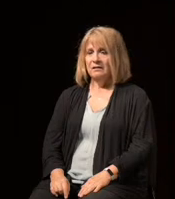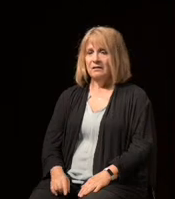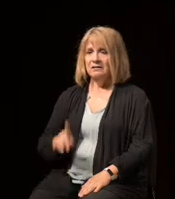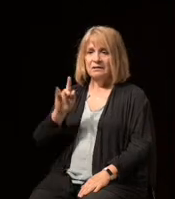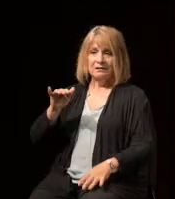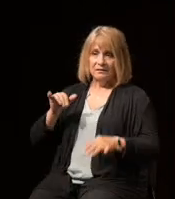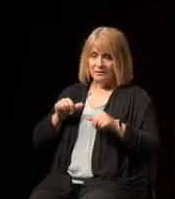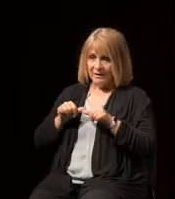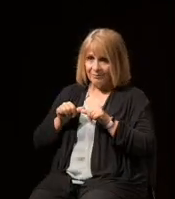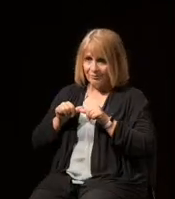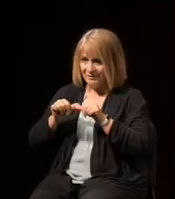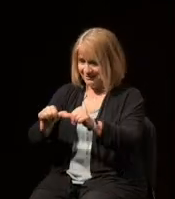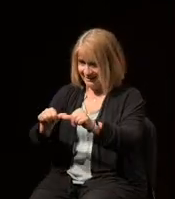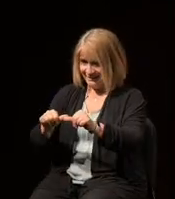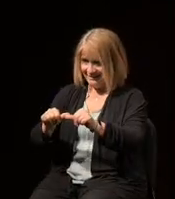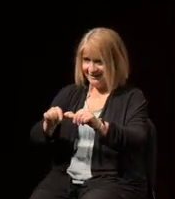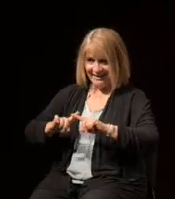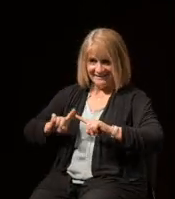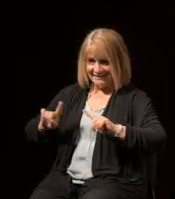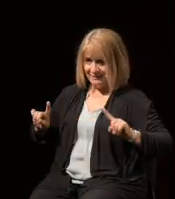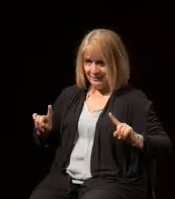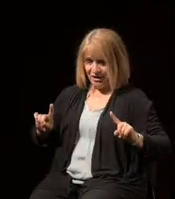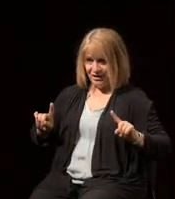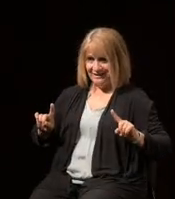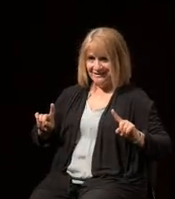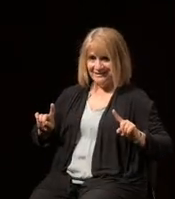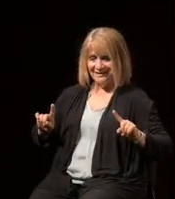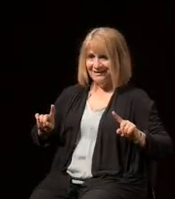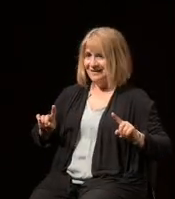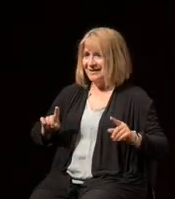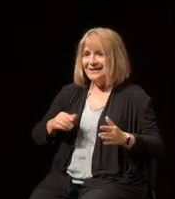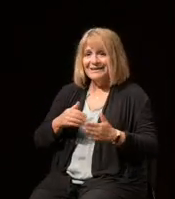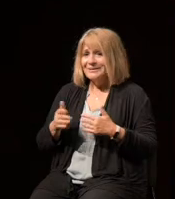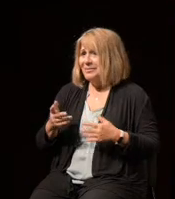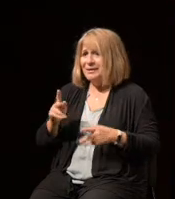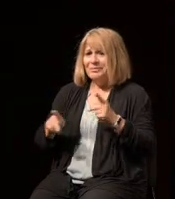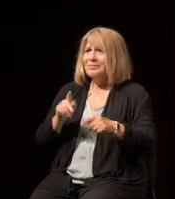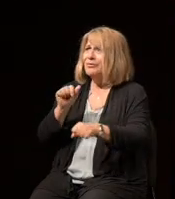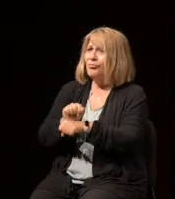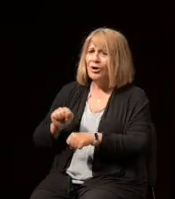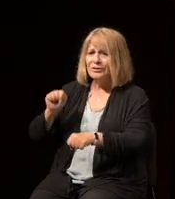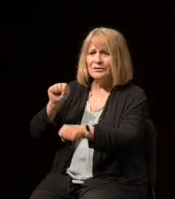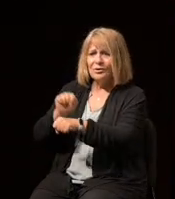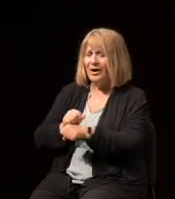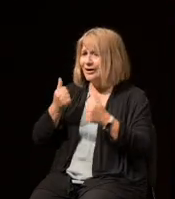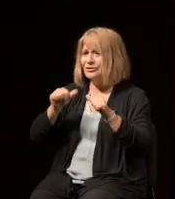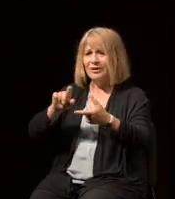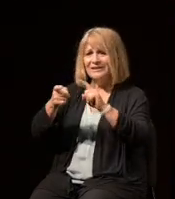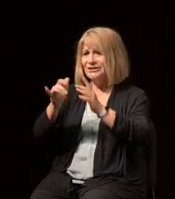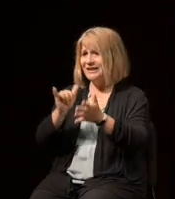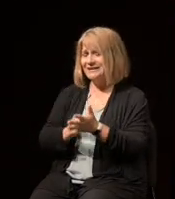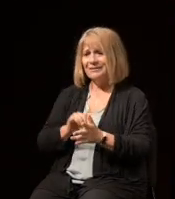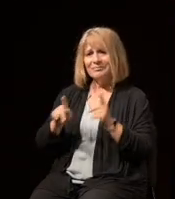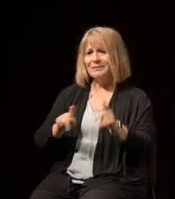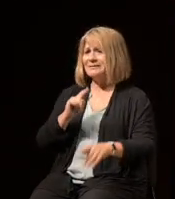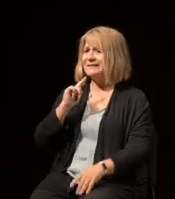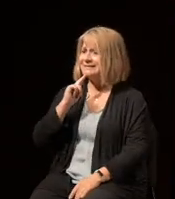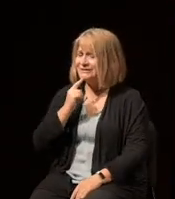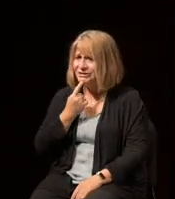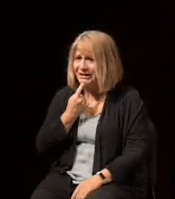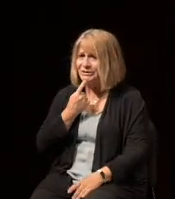perpetuates these disparities, despite how hard people work. I mean, there are just people who genuinely care.